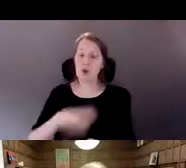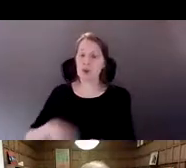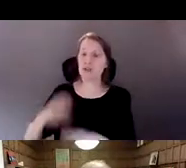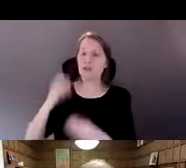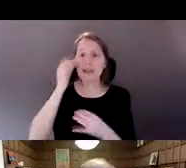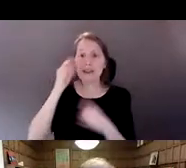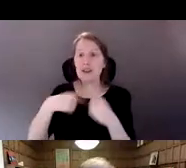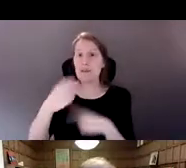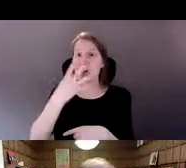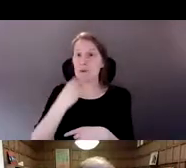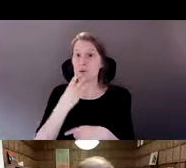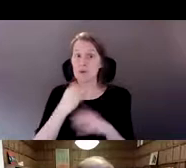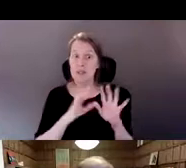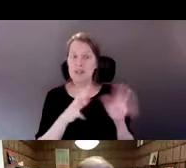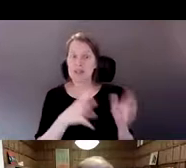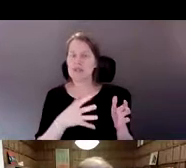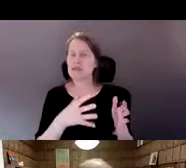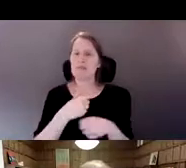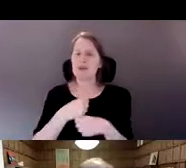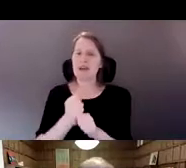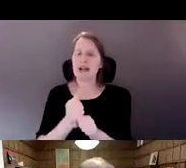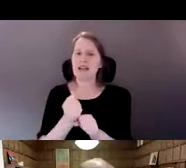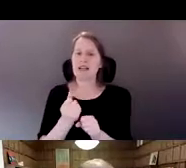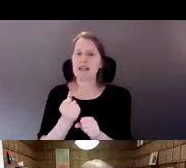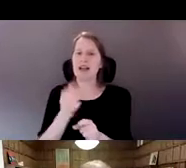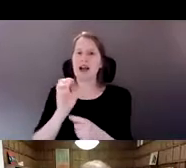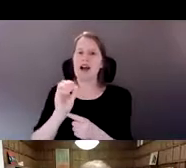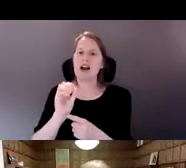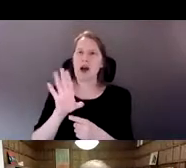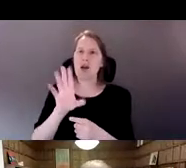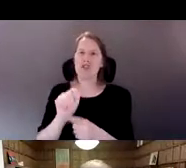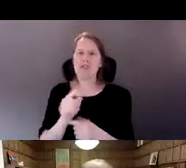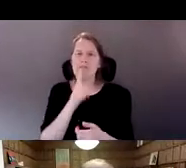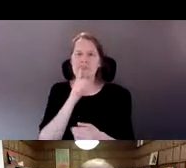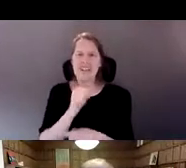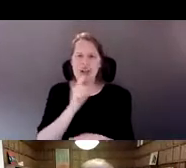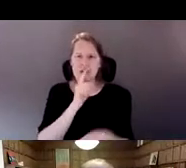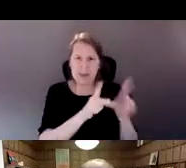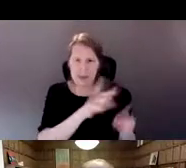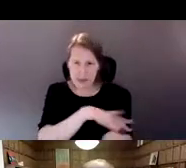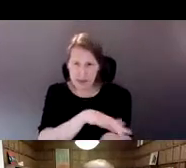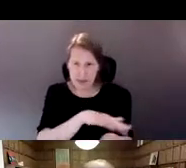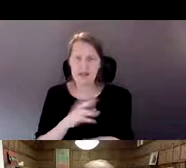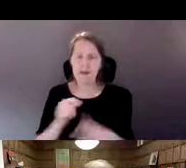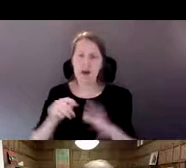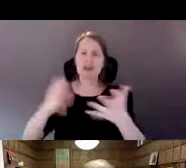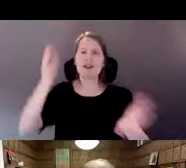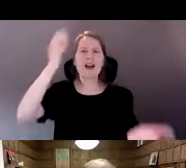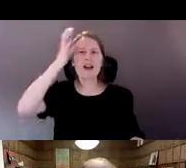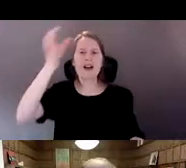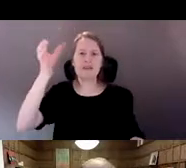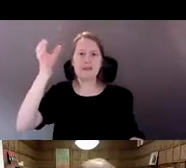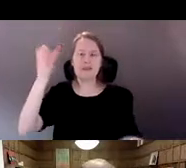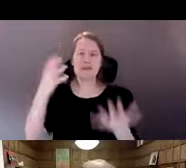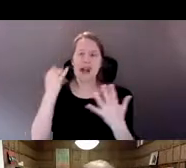of generating its own object, creating the Judaism of whatever it wanted to criticize. So now I'm going to give you the